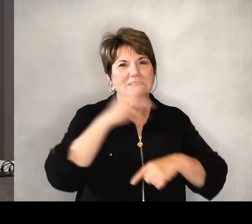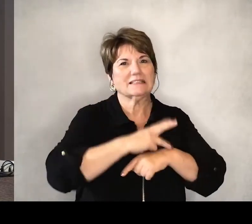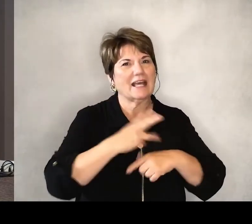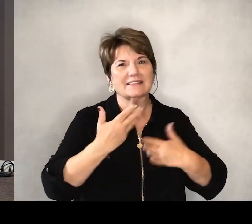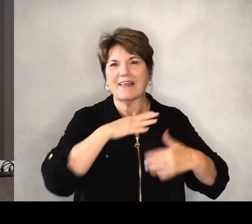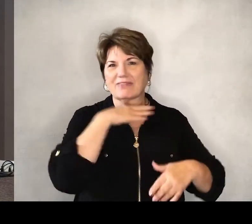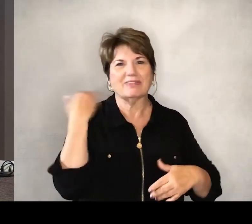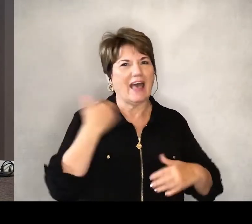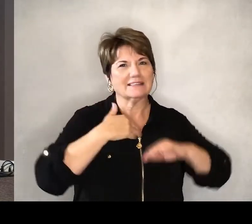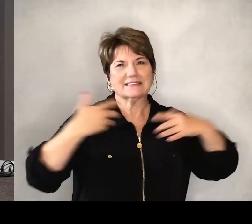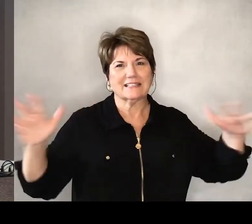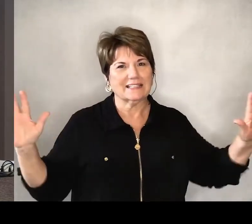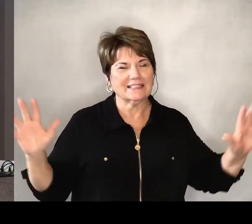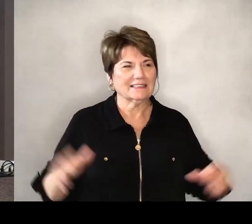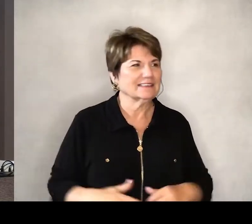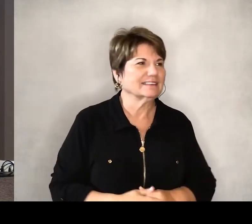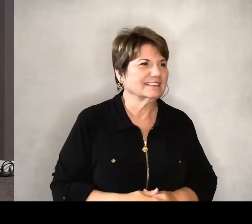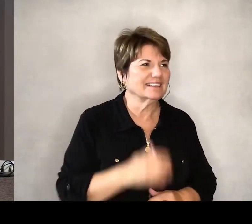6 days.